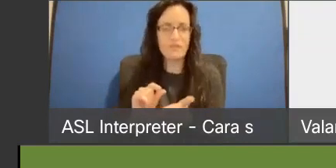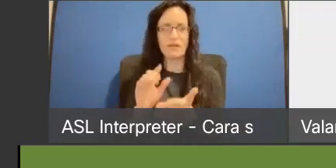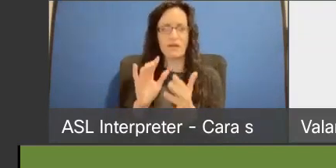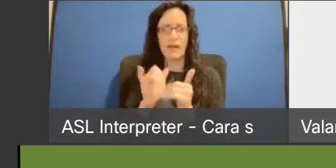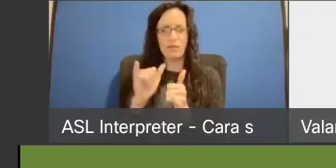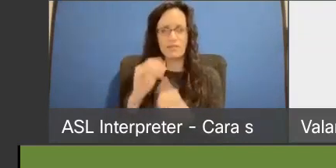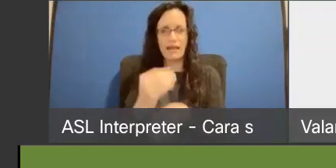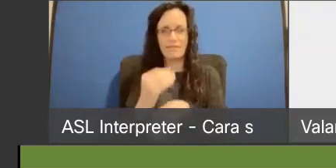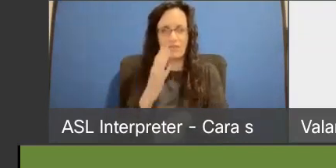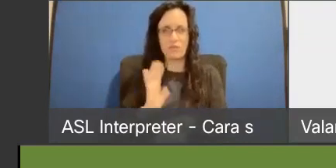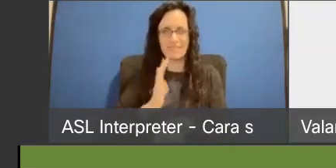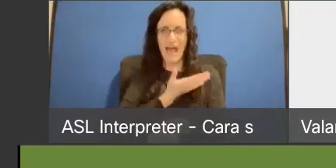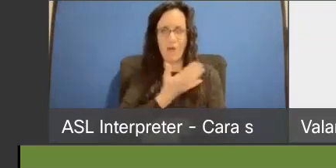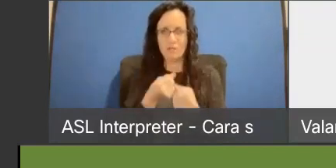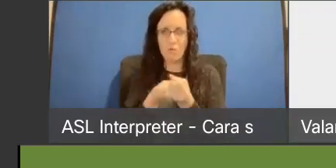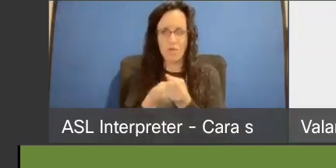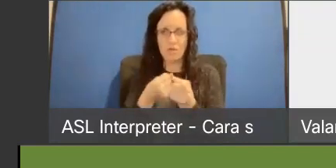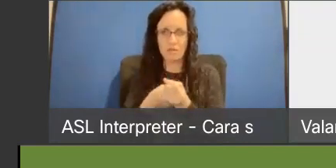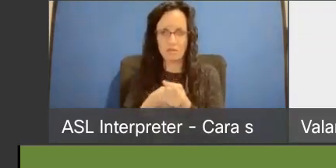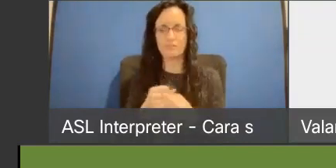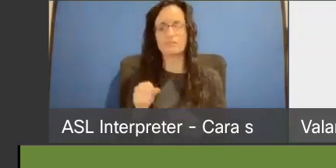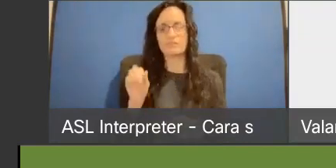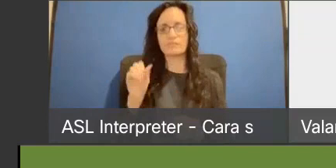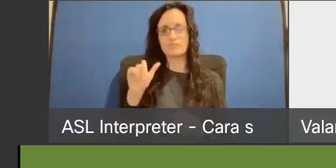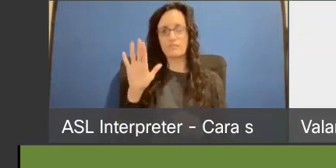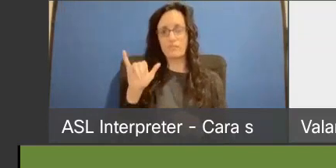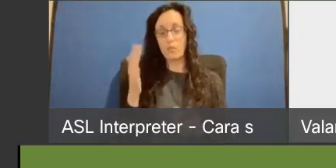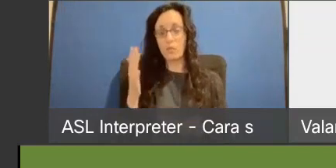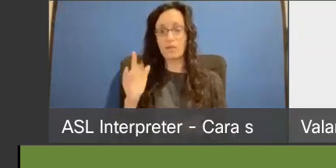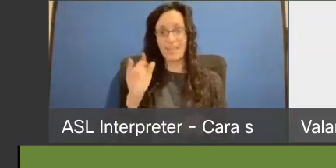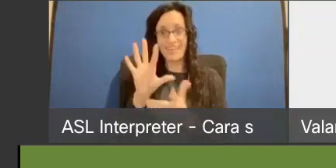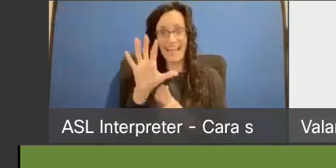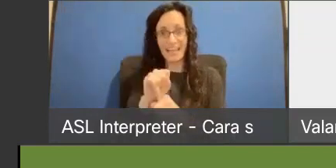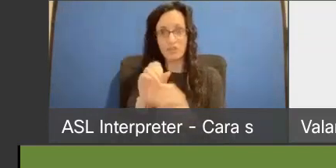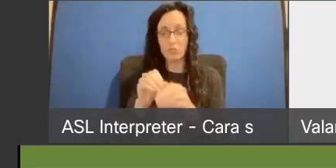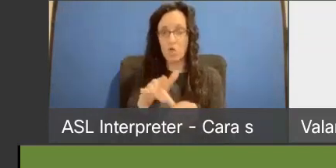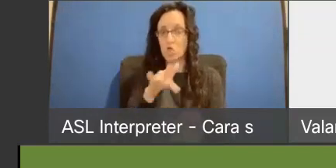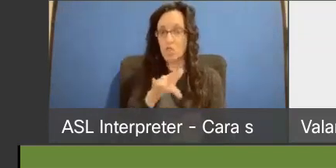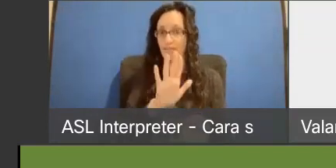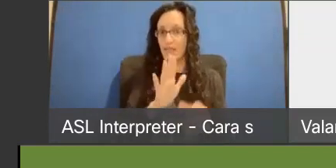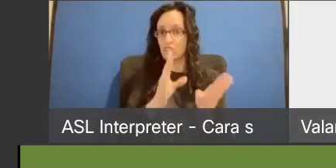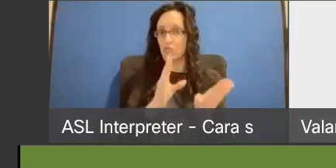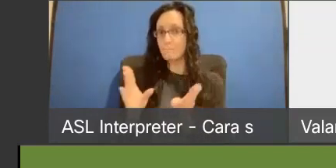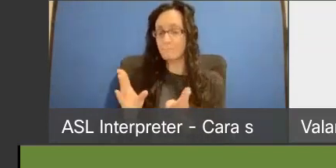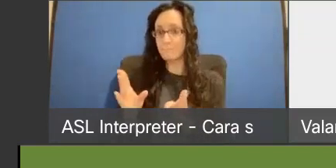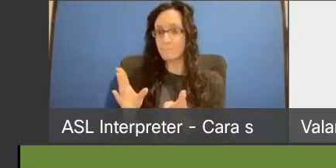Well, the good news is if there's good news in these things is that if you catch someone earlier on while they're in that preparatory stage,